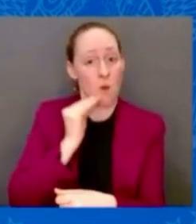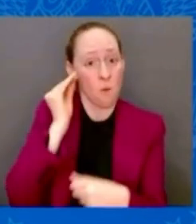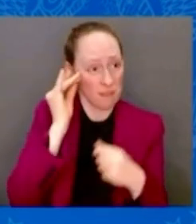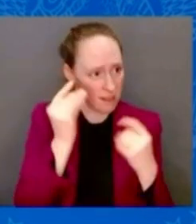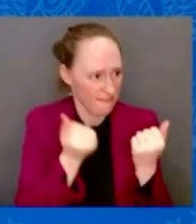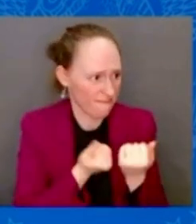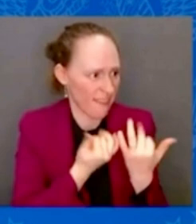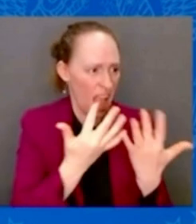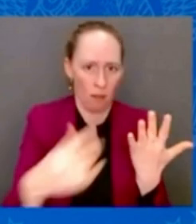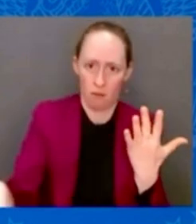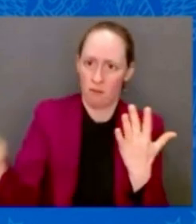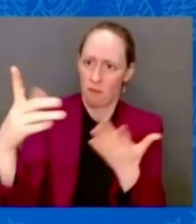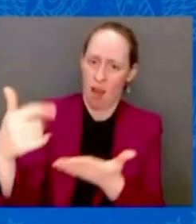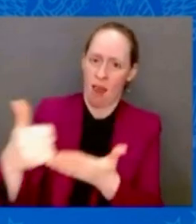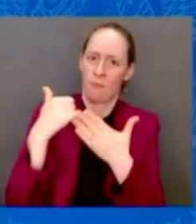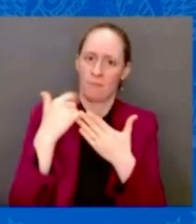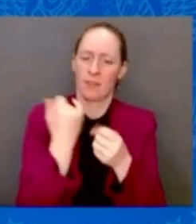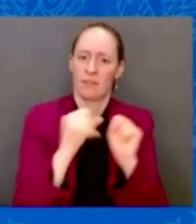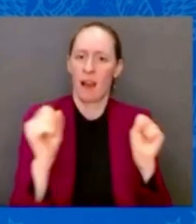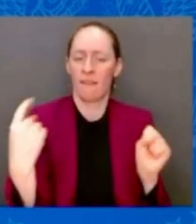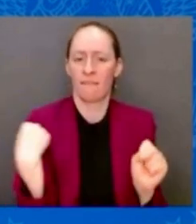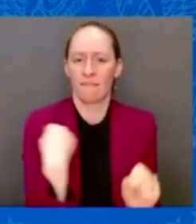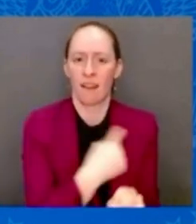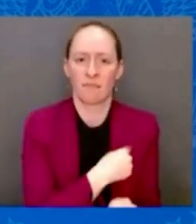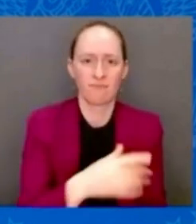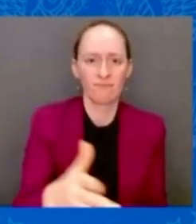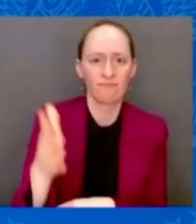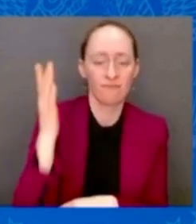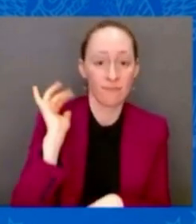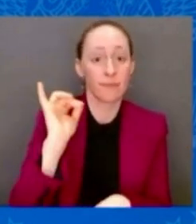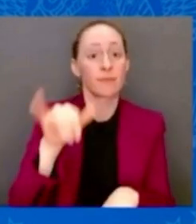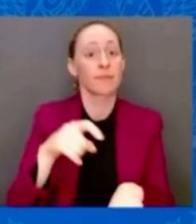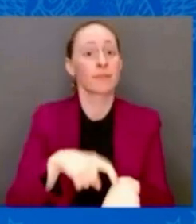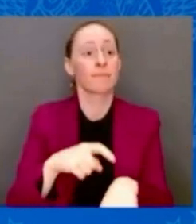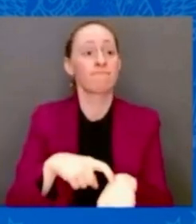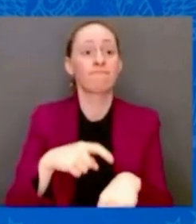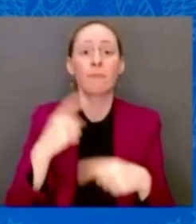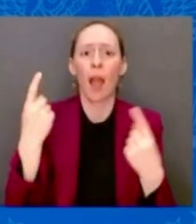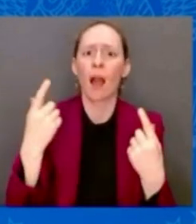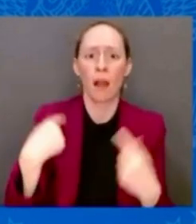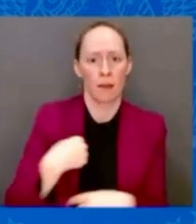and I had these terrible headaches, was diagnosed with having